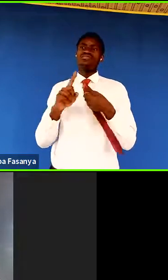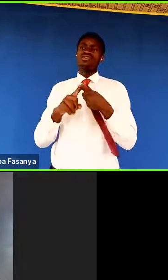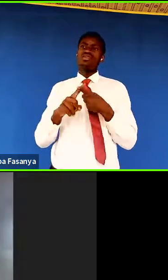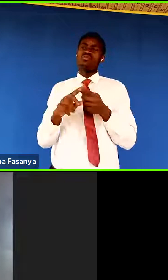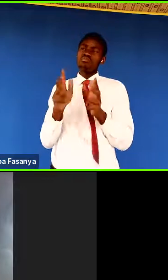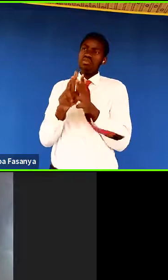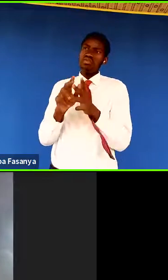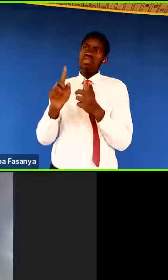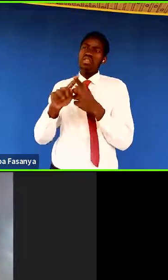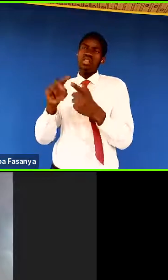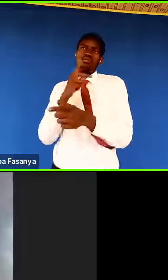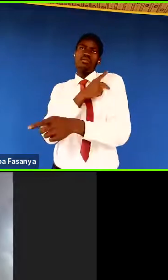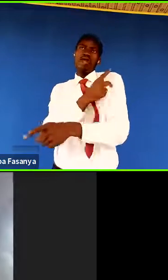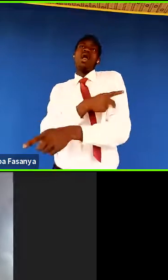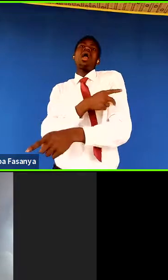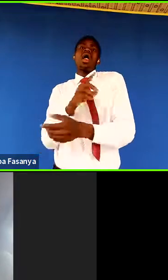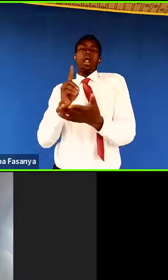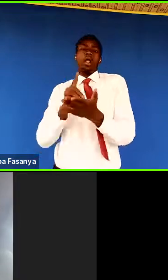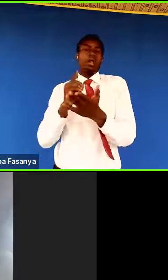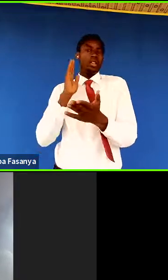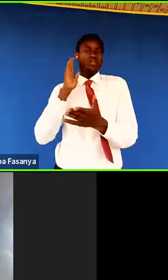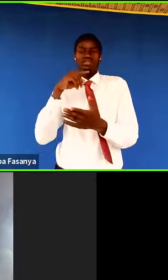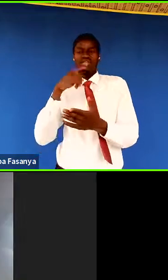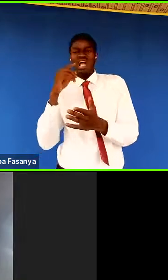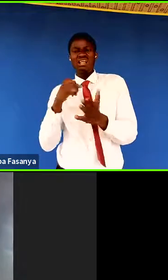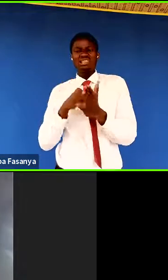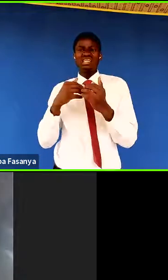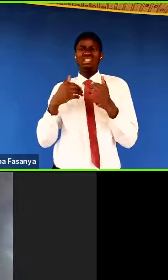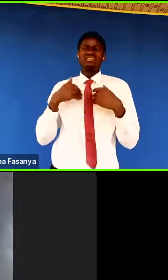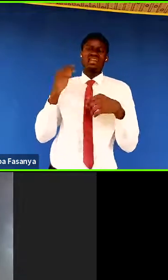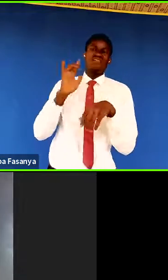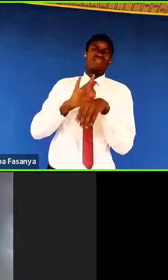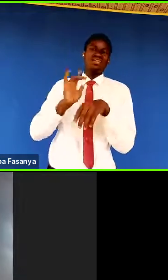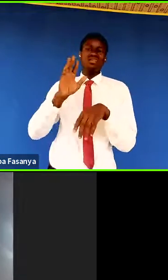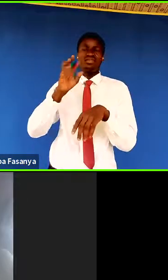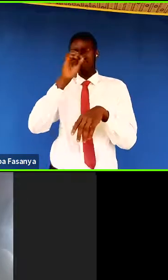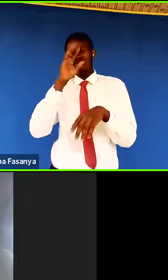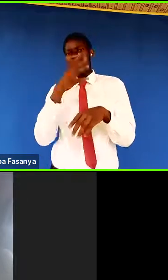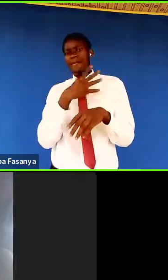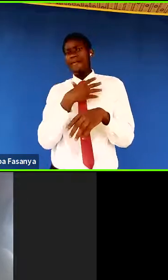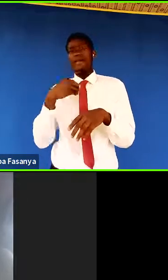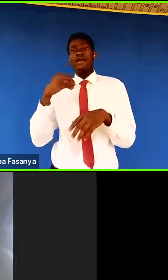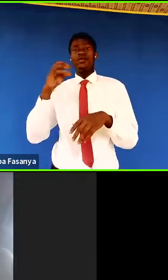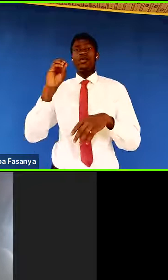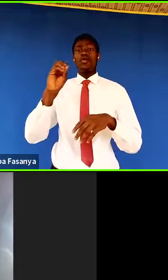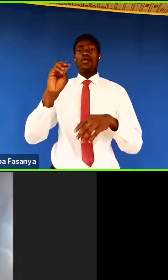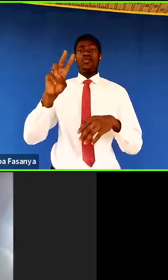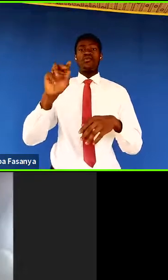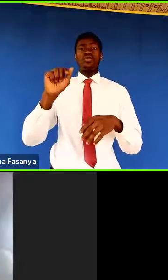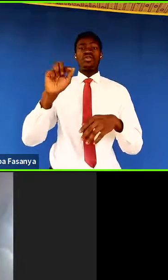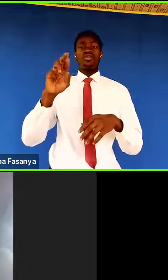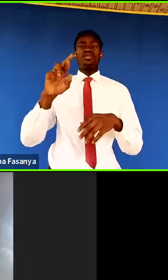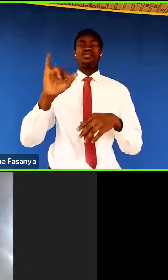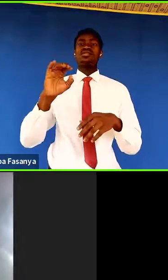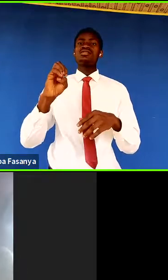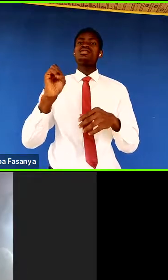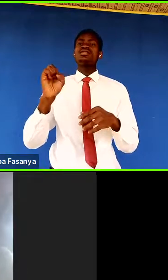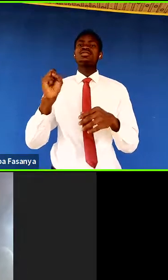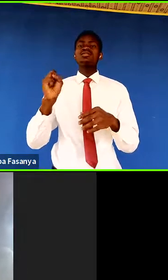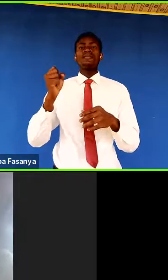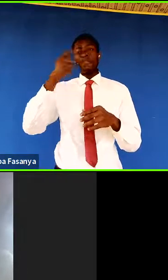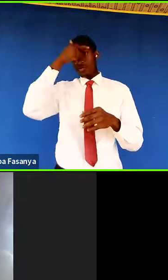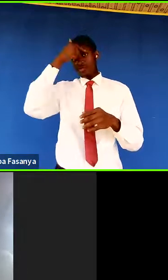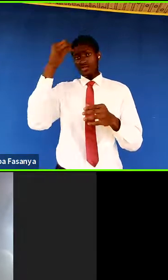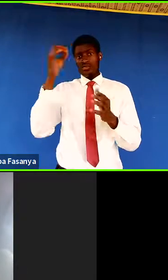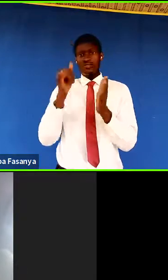has affected your ovaries, da. So what we now, because of that, okay, as time has now